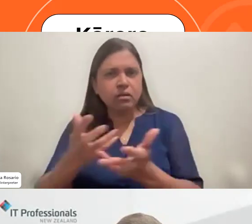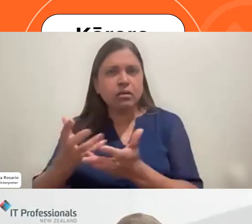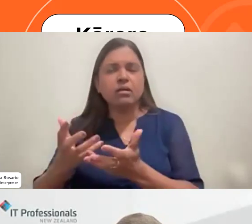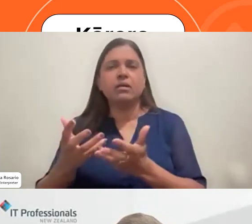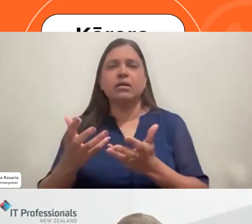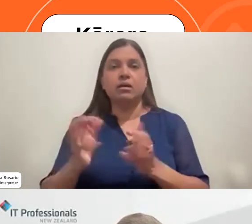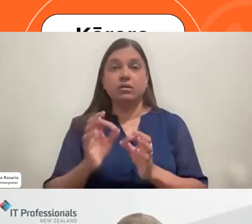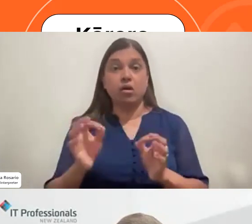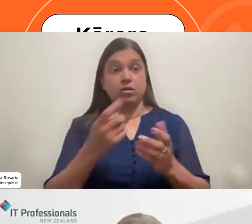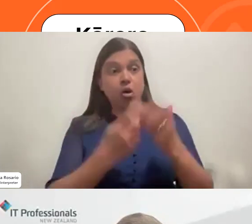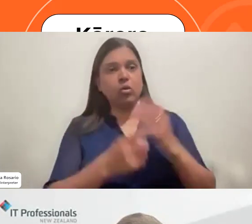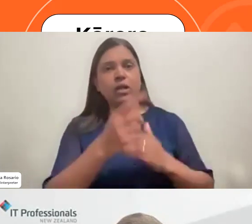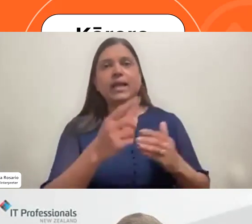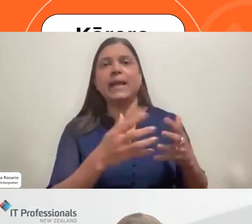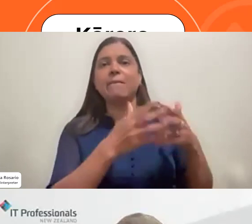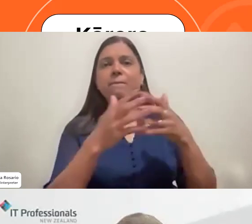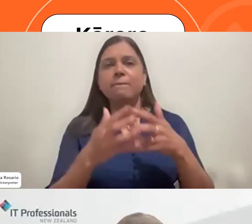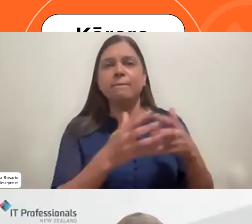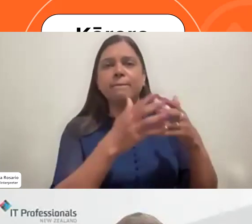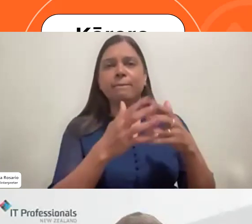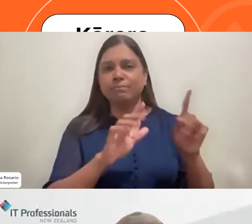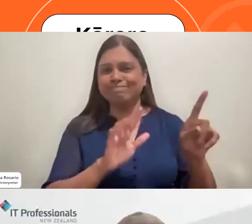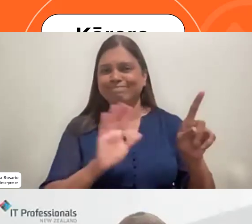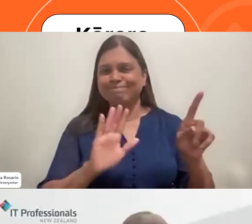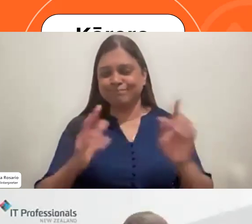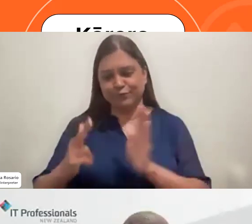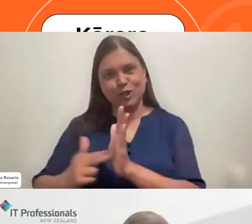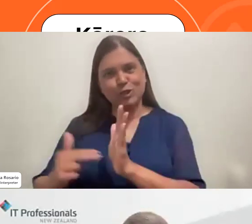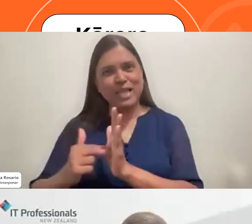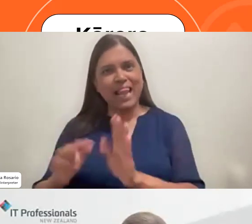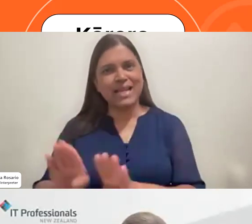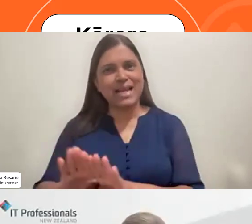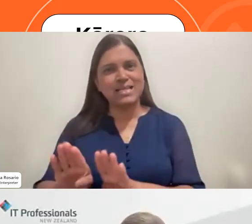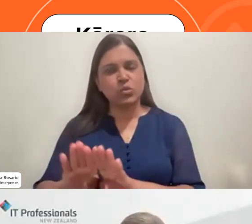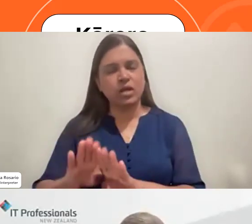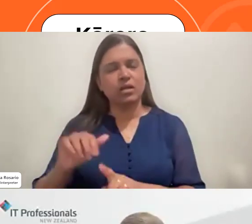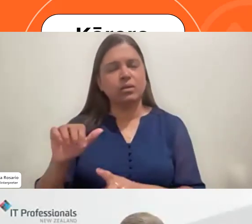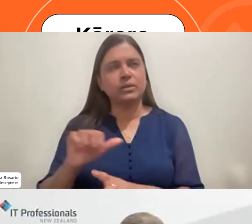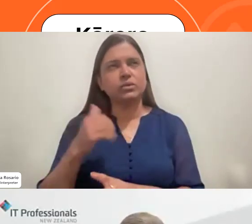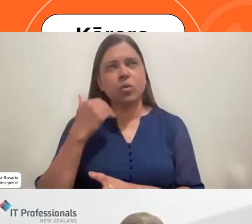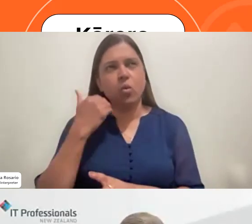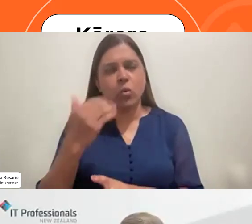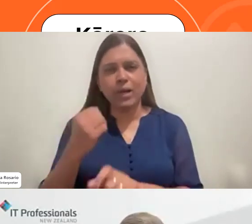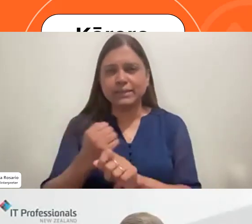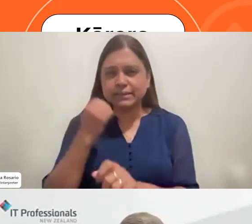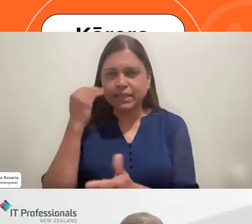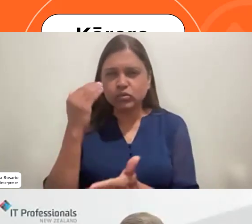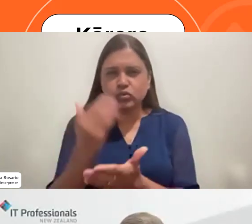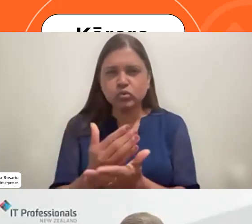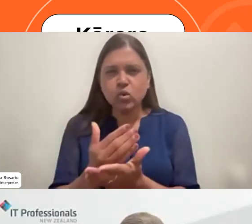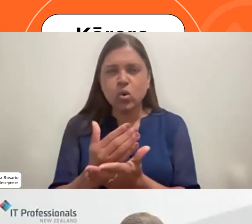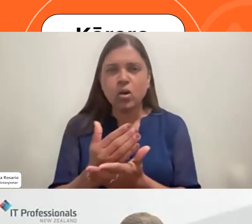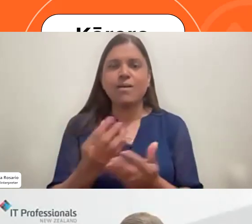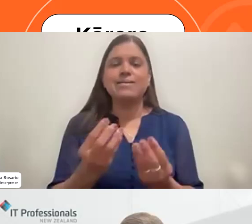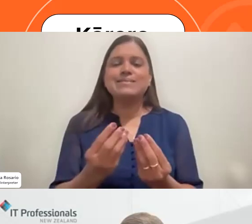the States, in the US, but also in New Zealand, we should always ensure that this is something